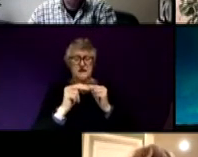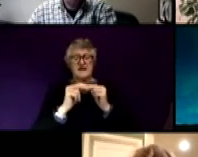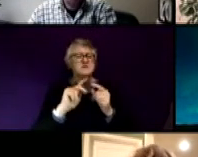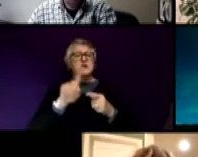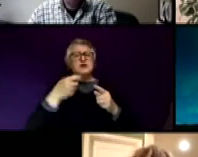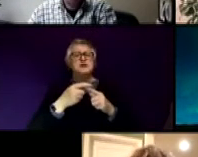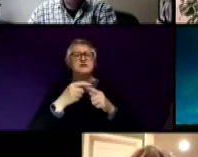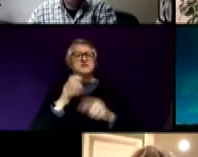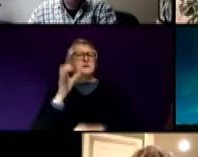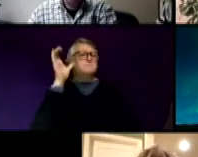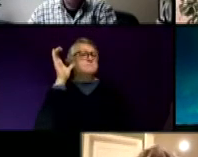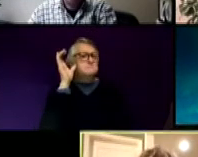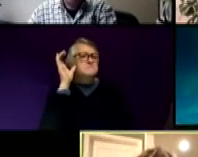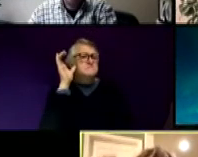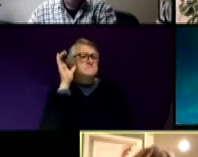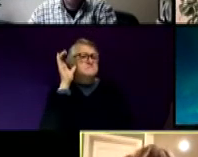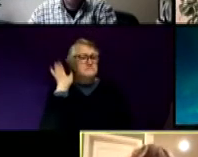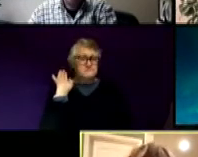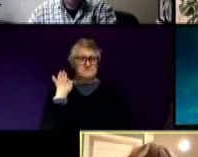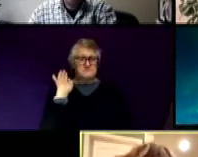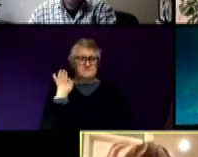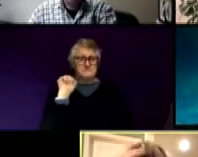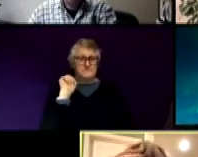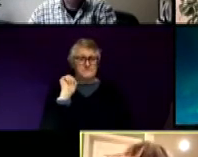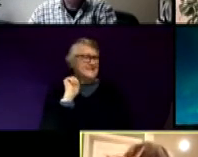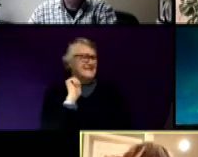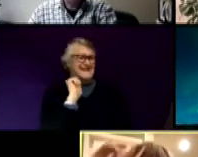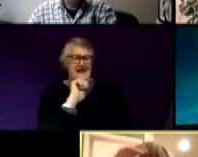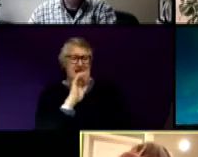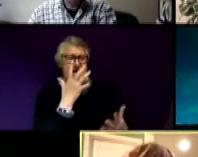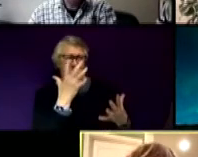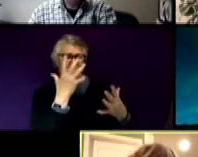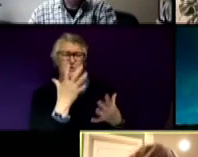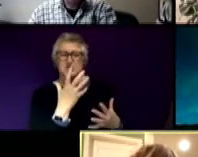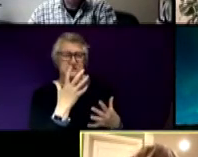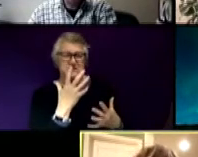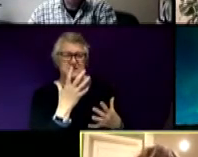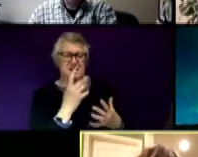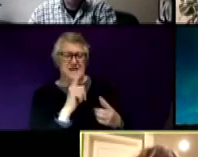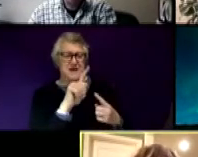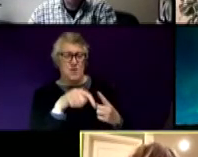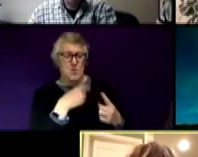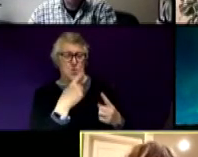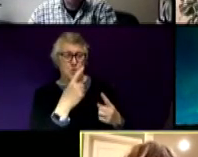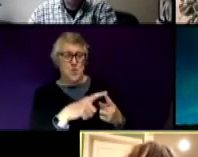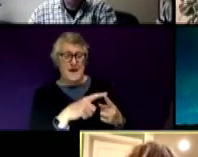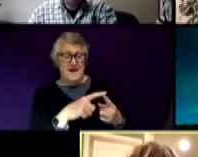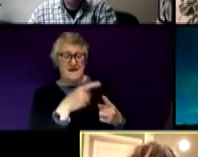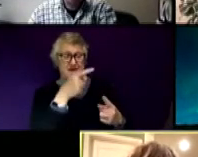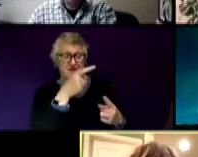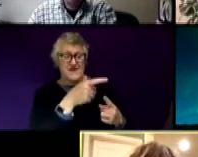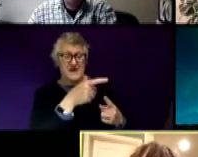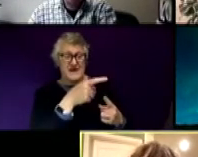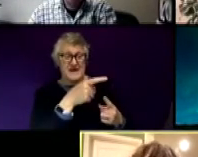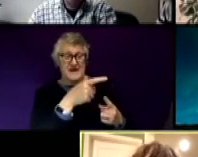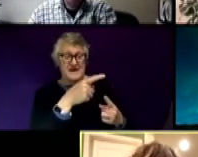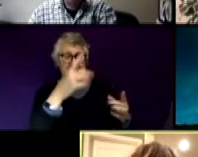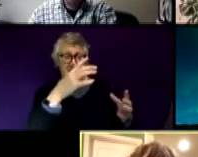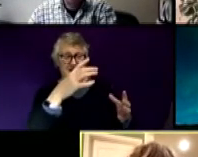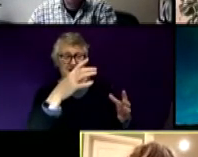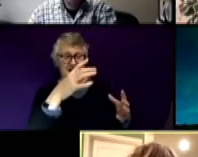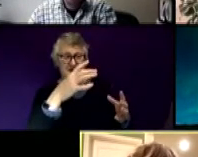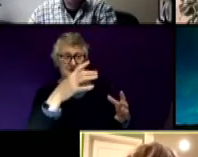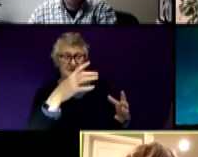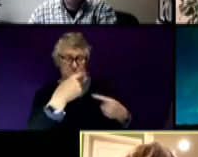and listen. You know, unfortunately, when impasse was declared by the PPA back in June